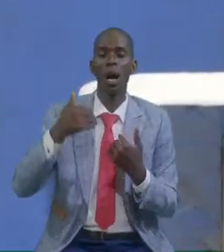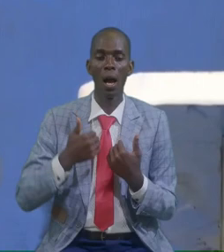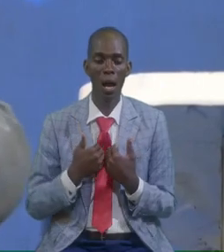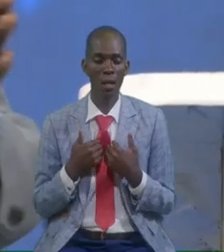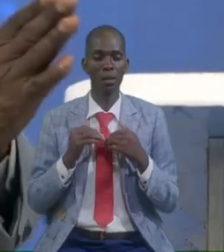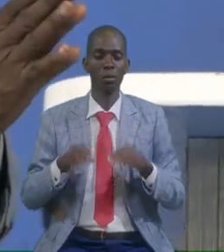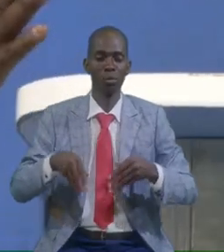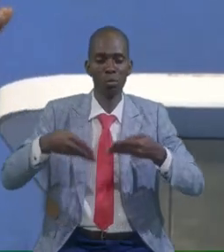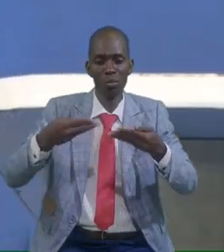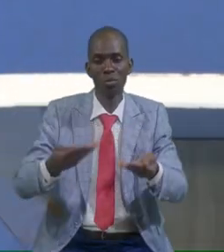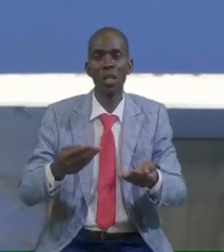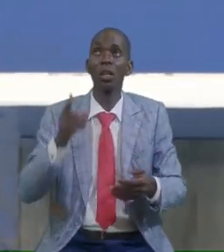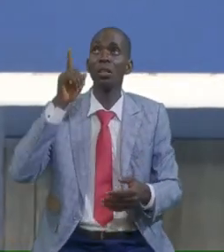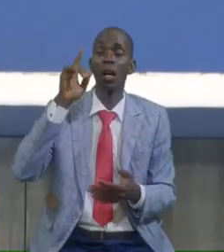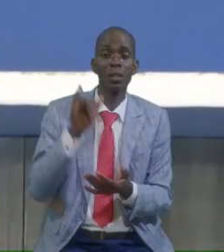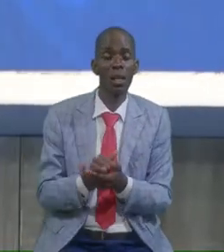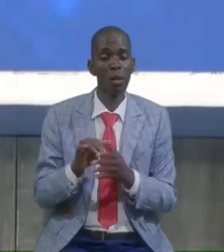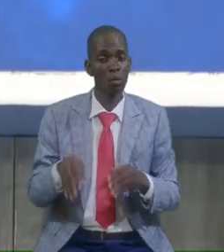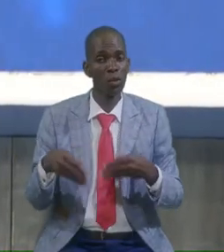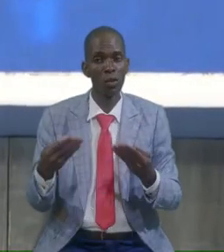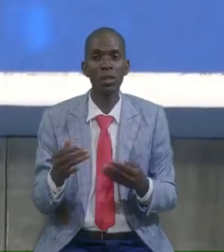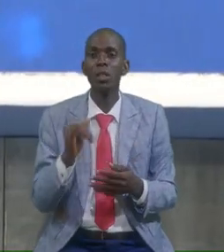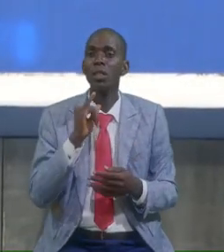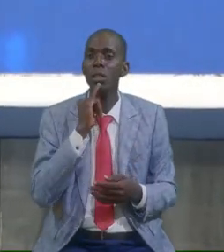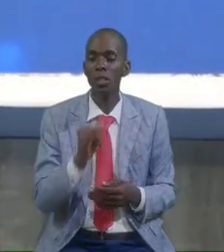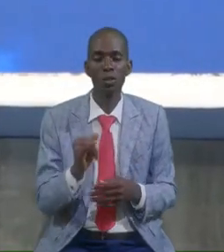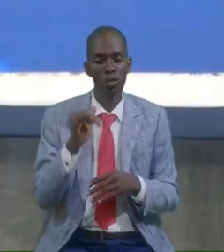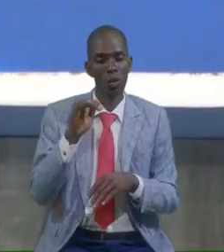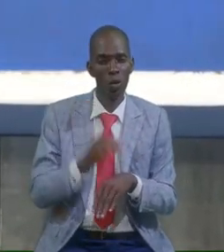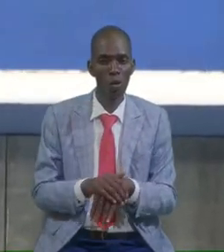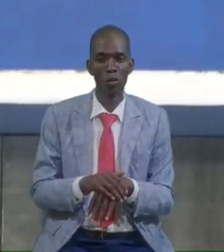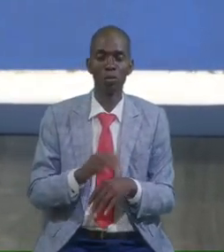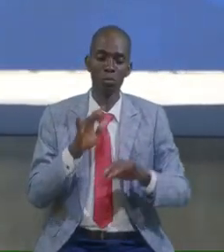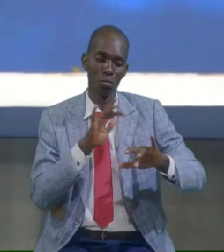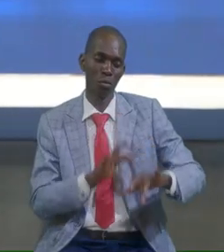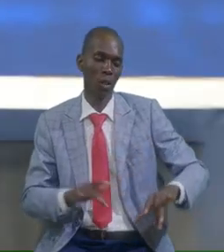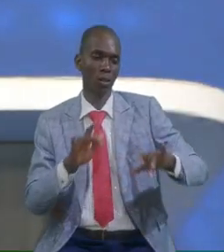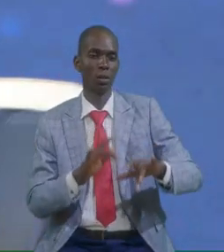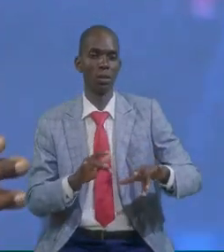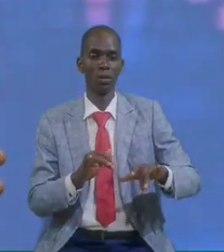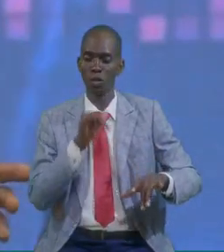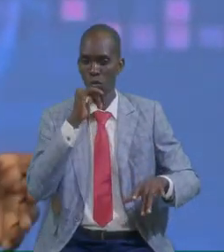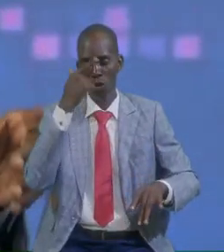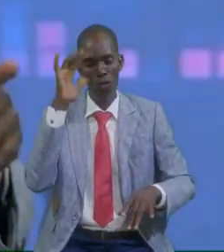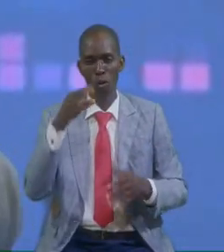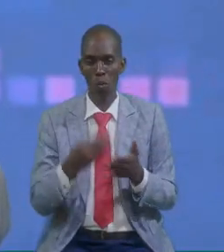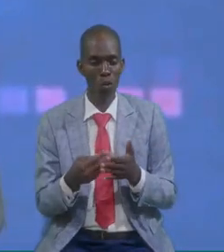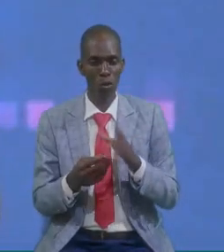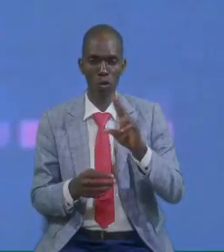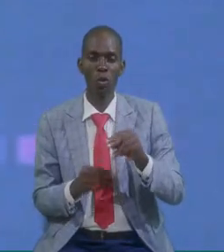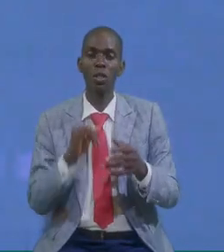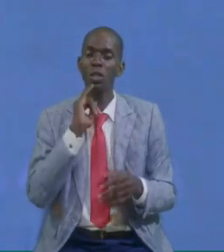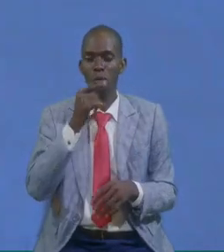the provision is on the basis of mercy. On the basis of mercy.